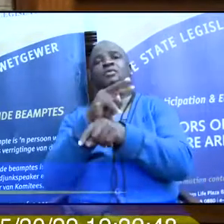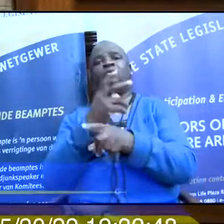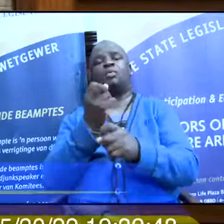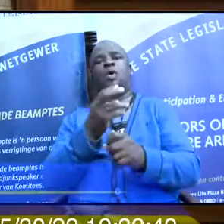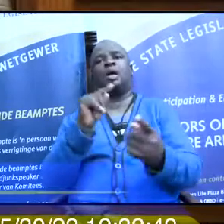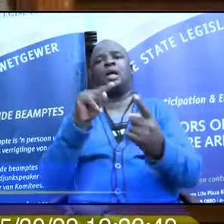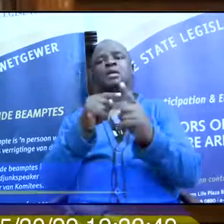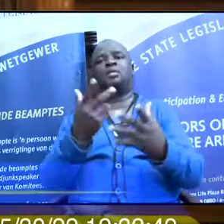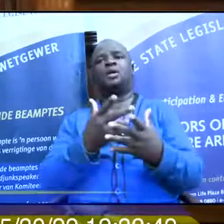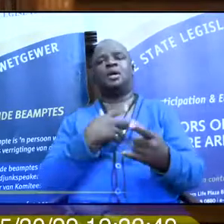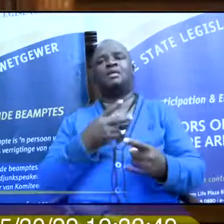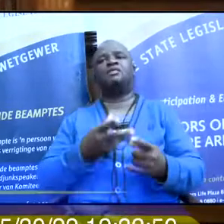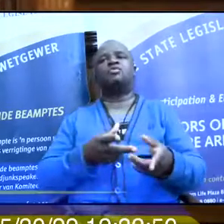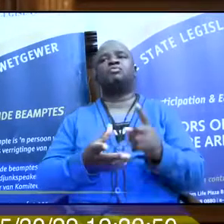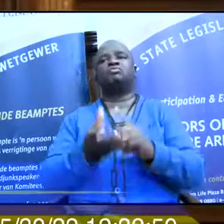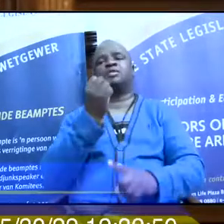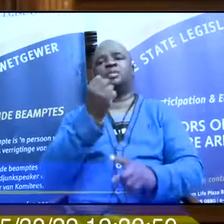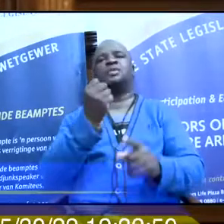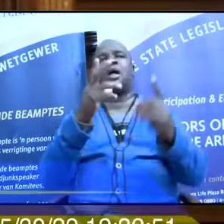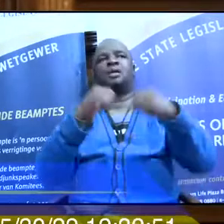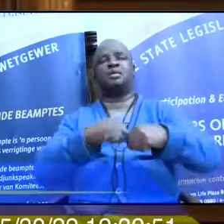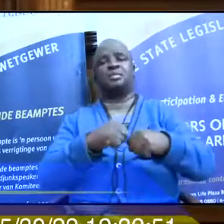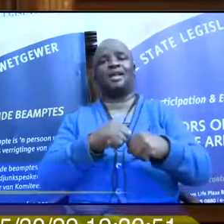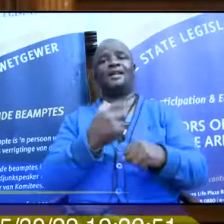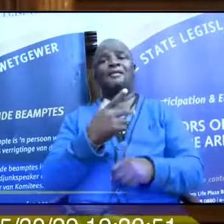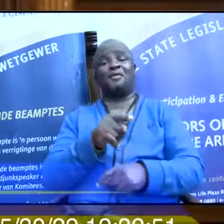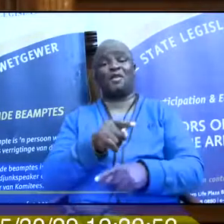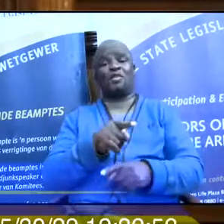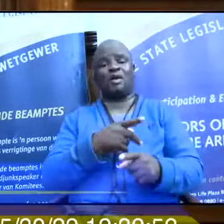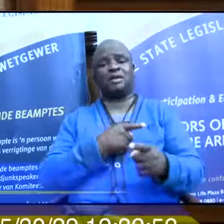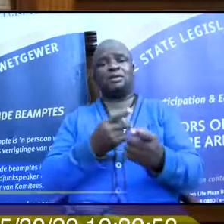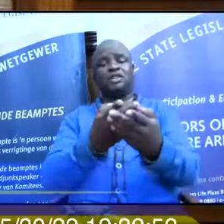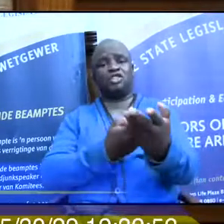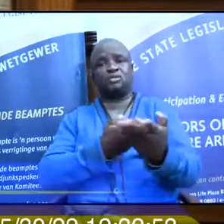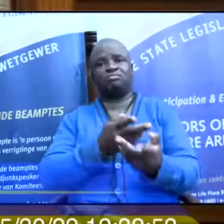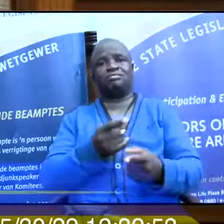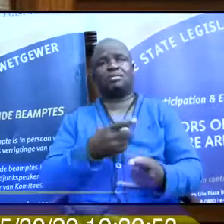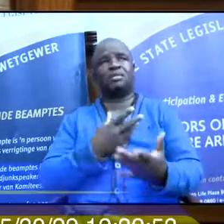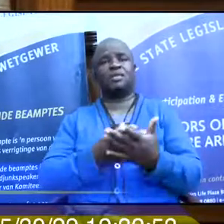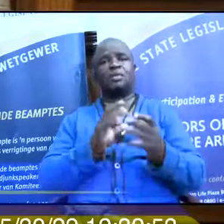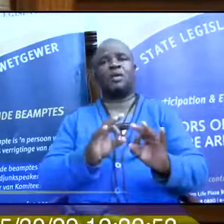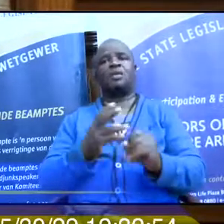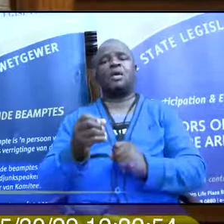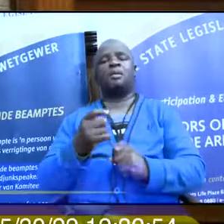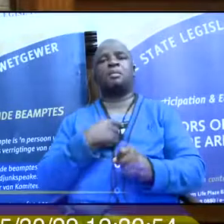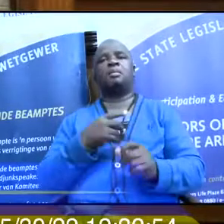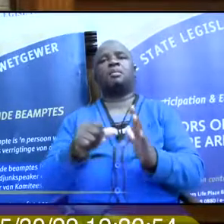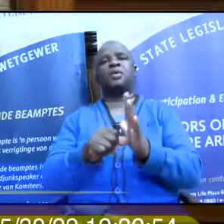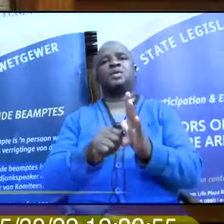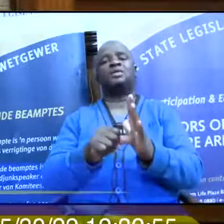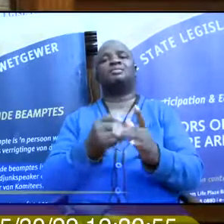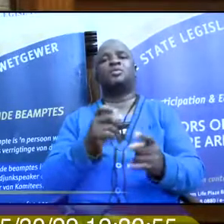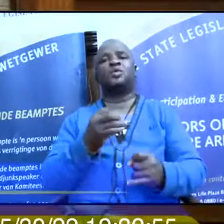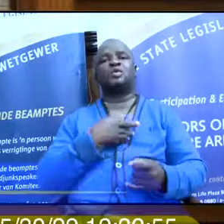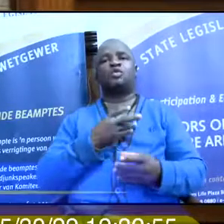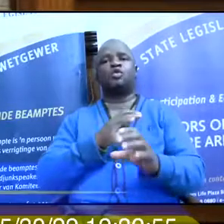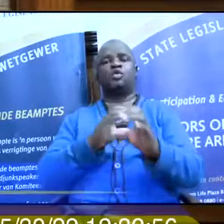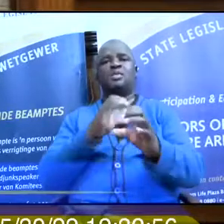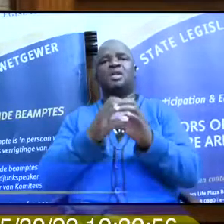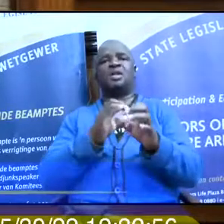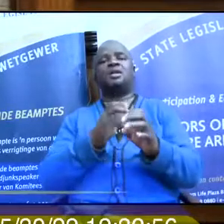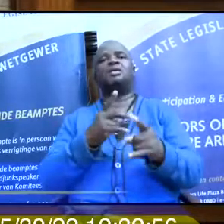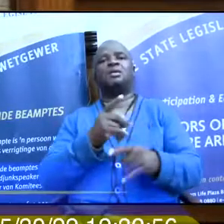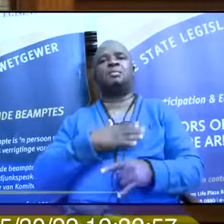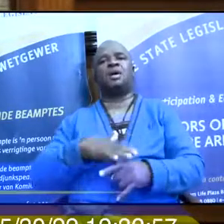agreement and therefore for a collective bargaining to be effective it is important that these negotiations be conducted in a good faith